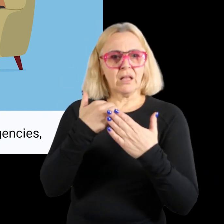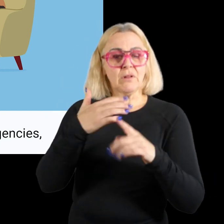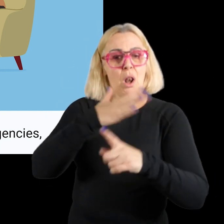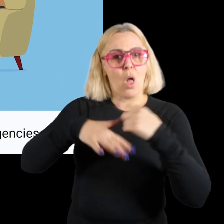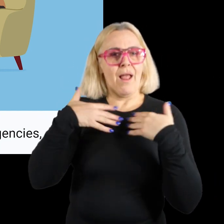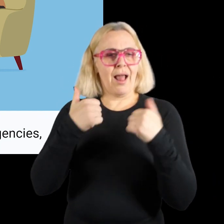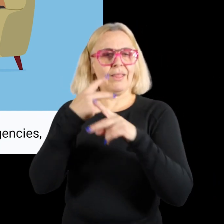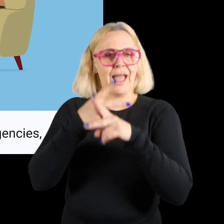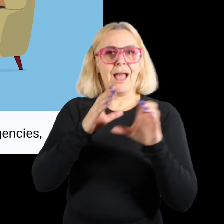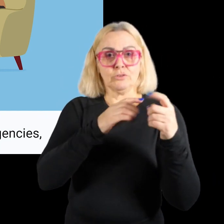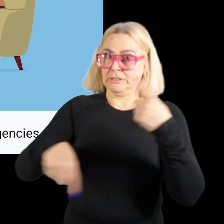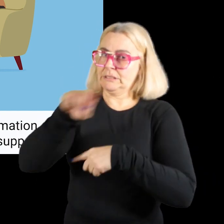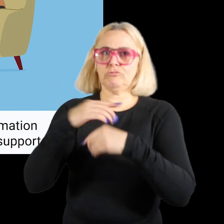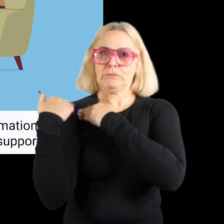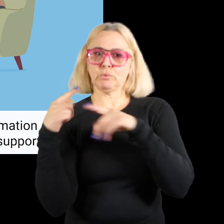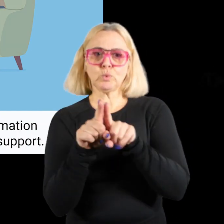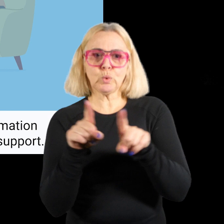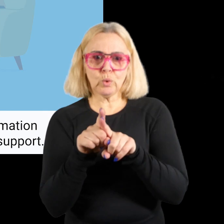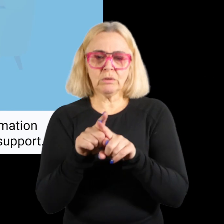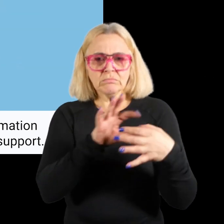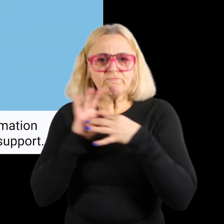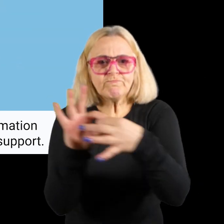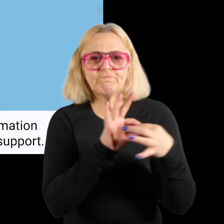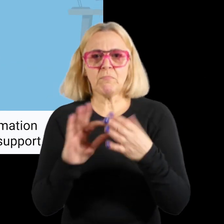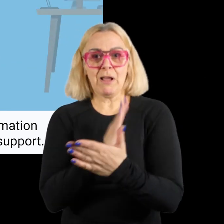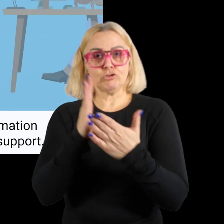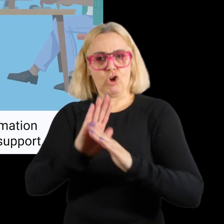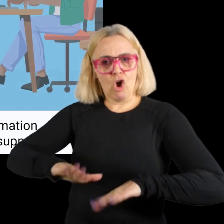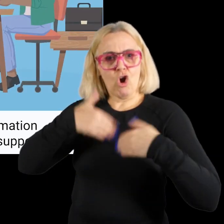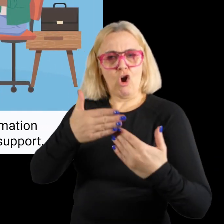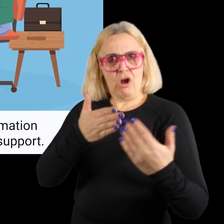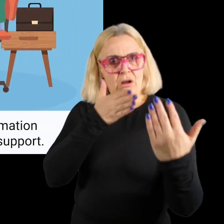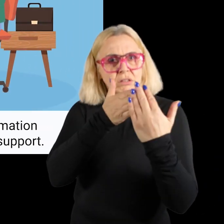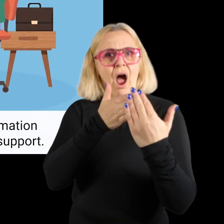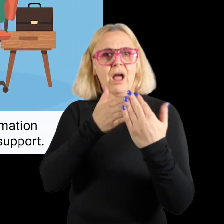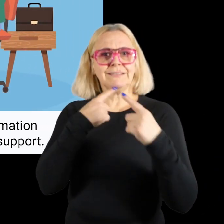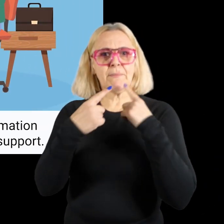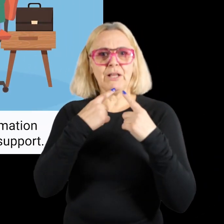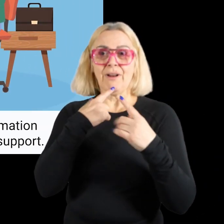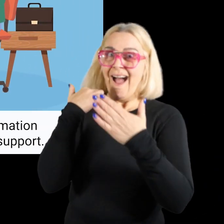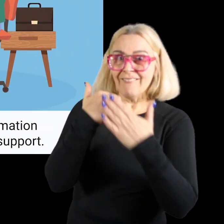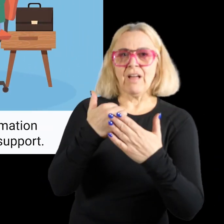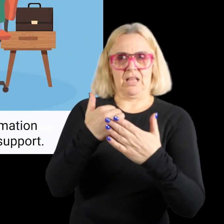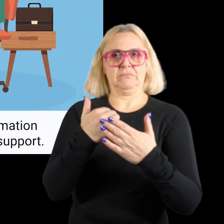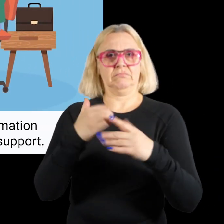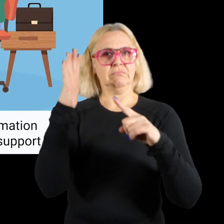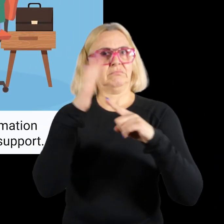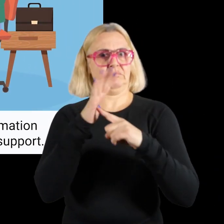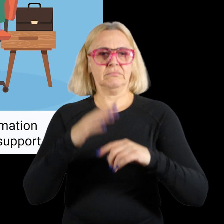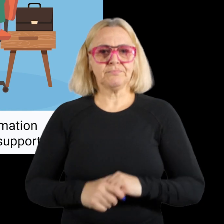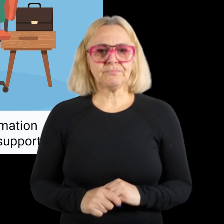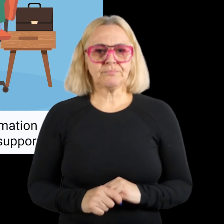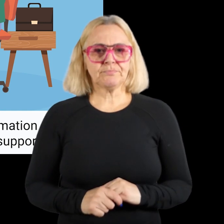local health and care agencies, working together to ensure that we provide targeted information and advice at key points in people's